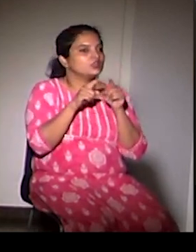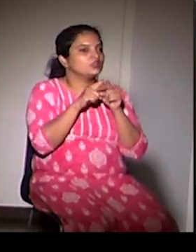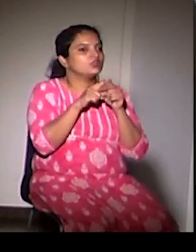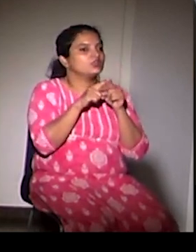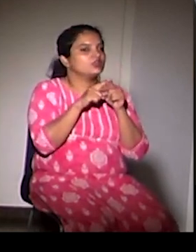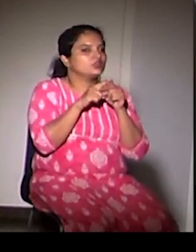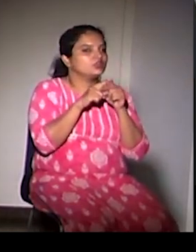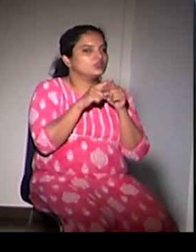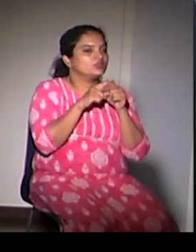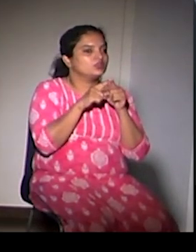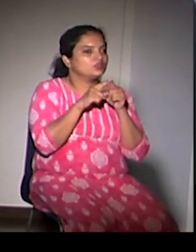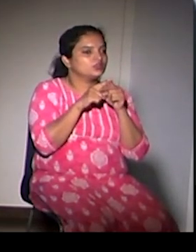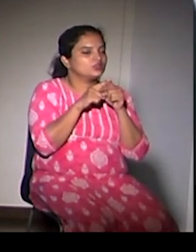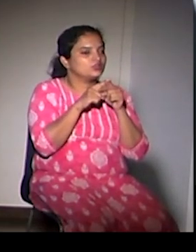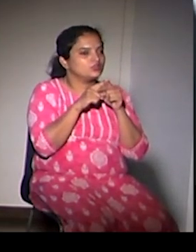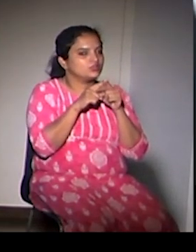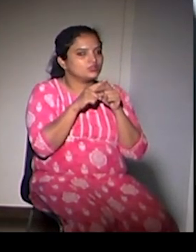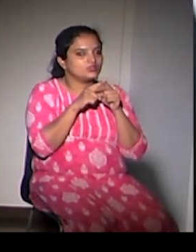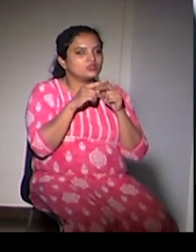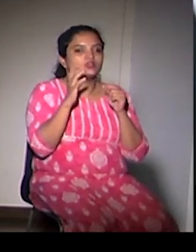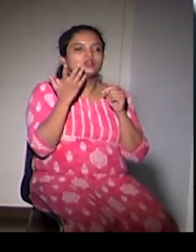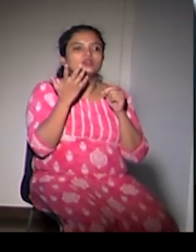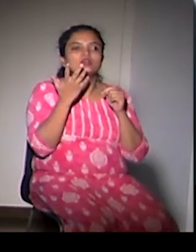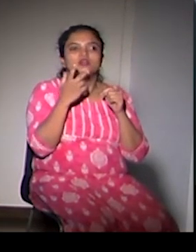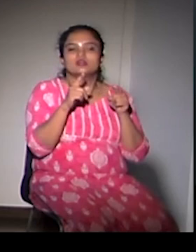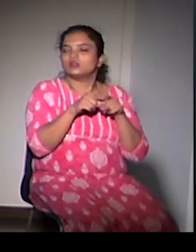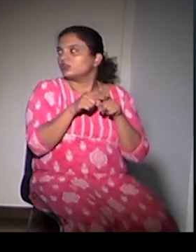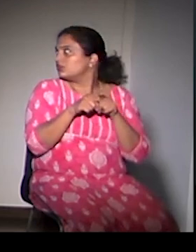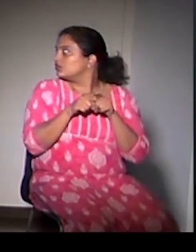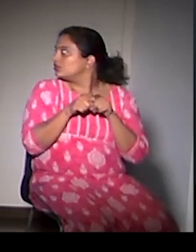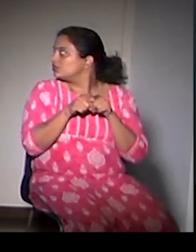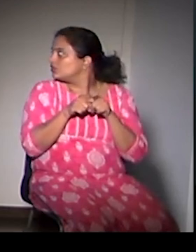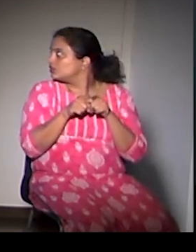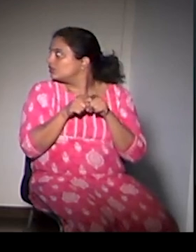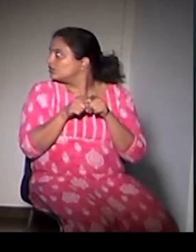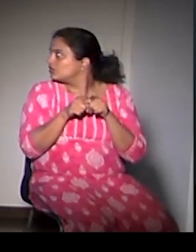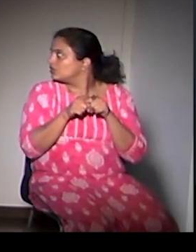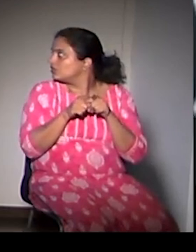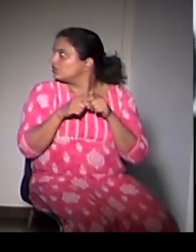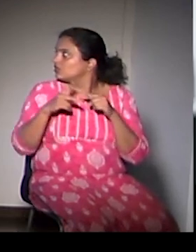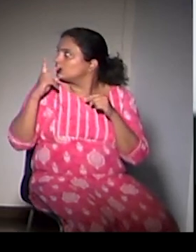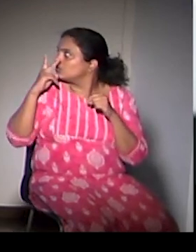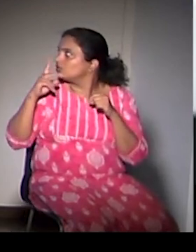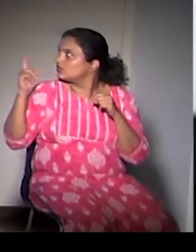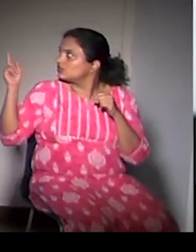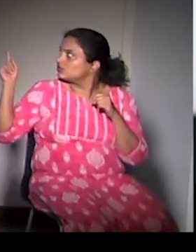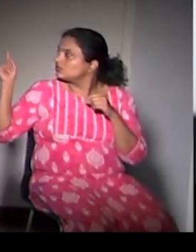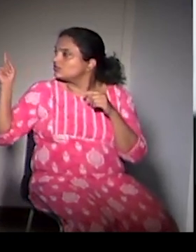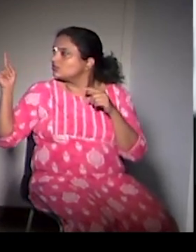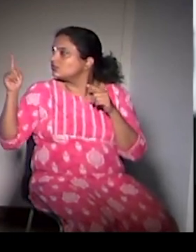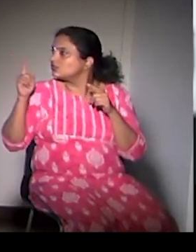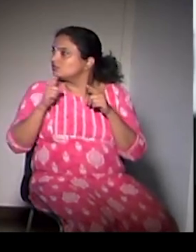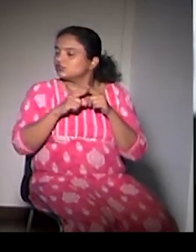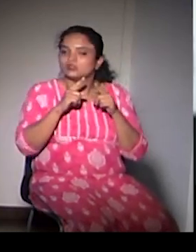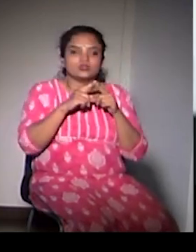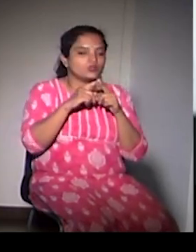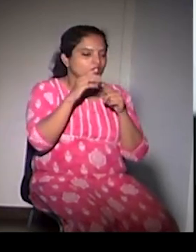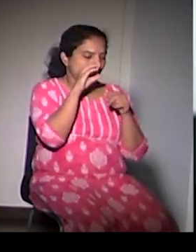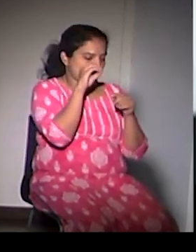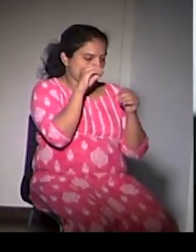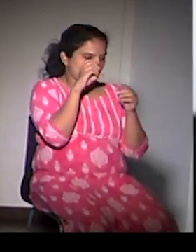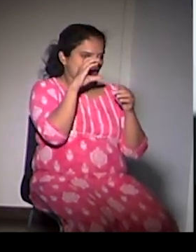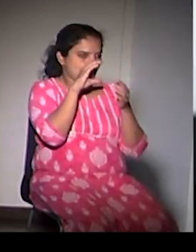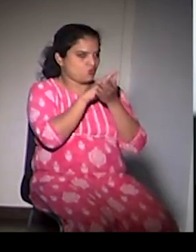little understood, which this is unfortunately quite an old photograph taken in Orcha.